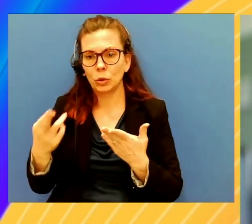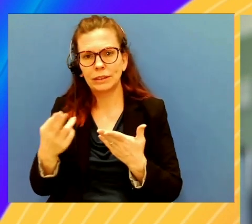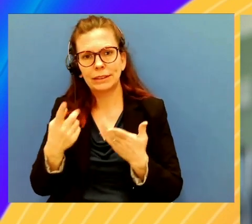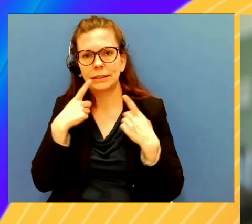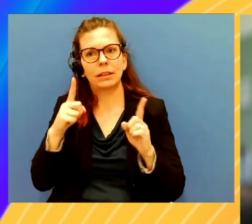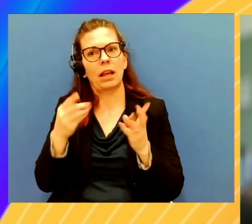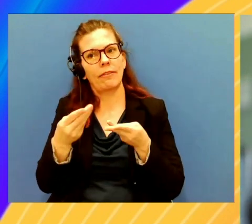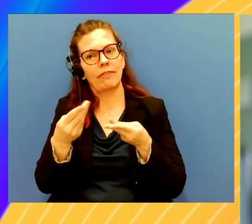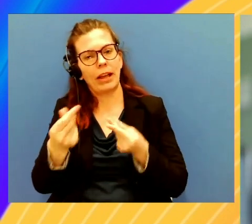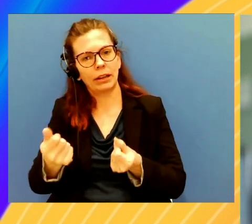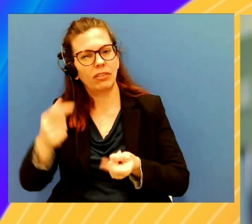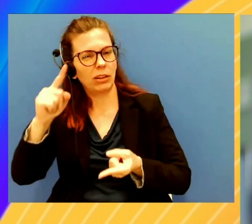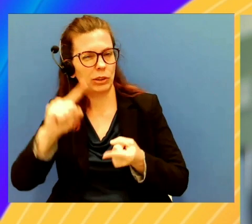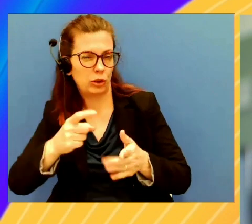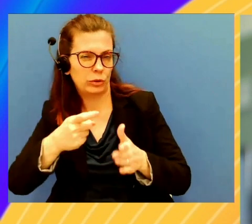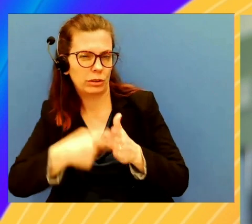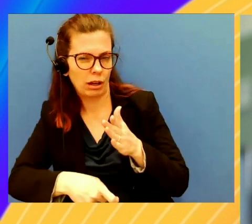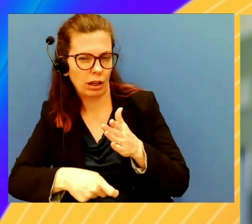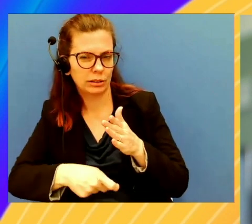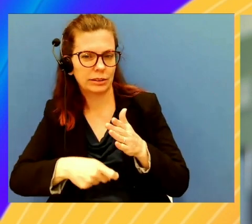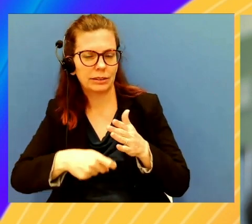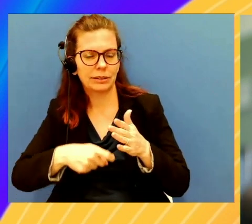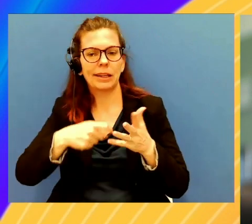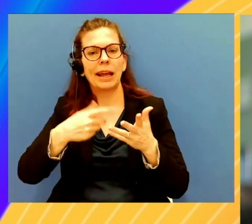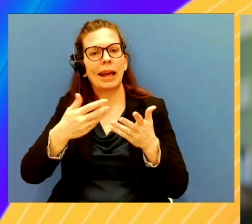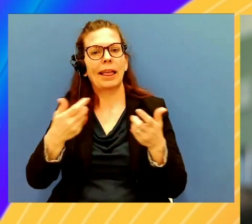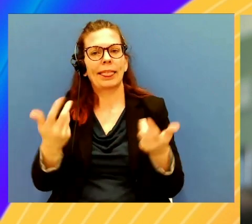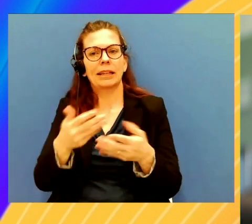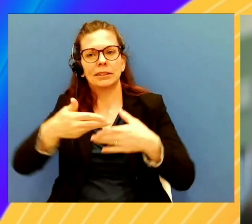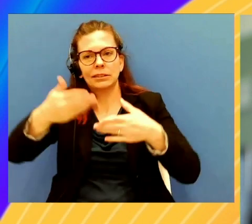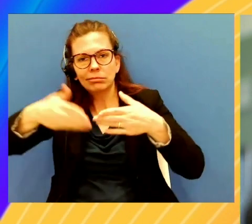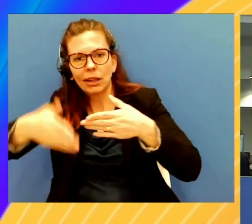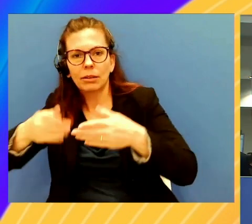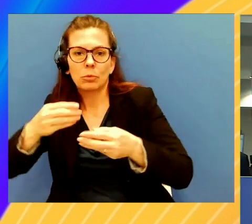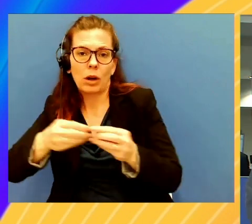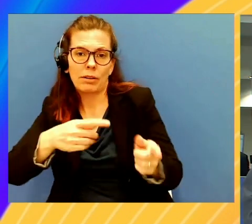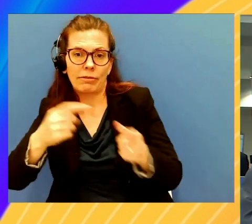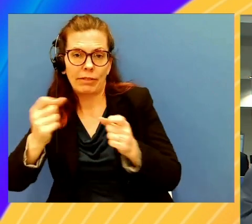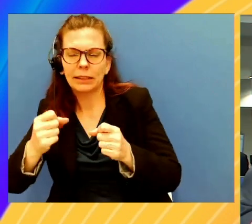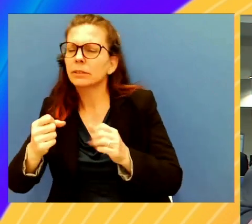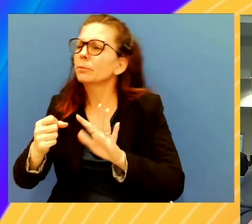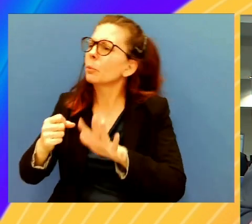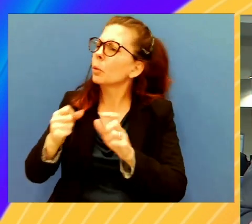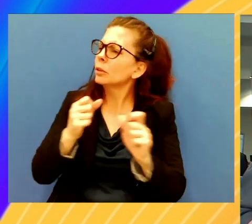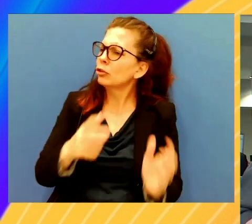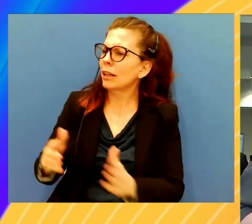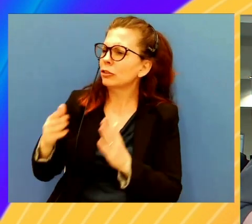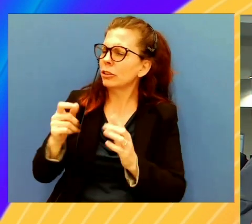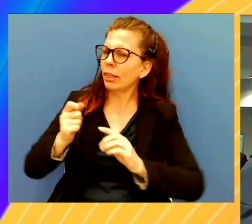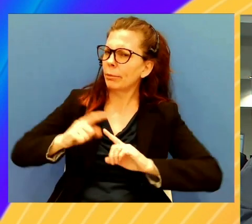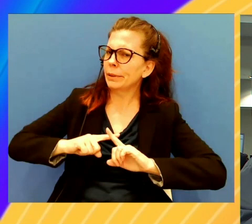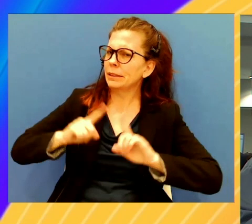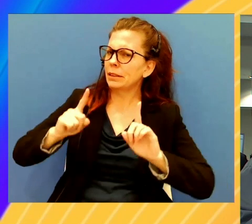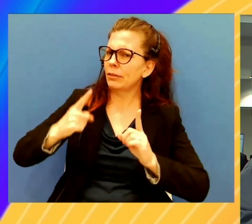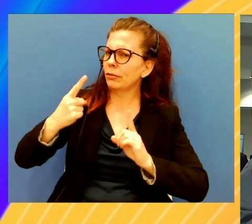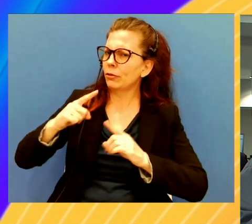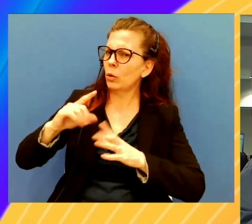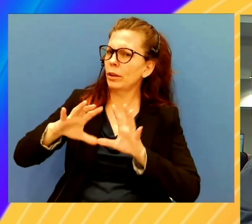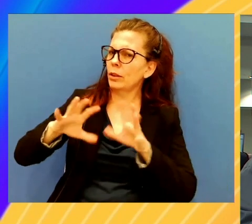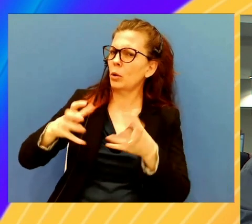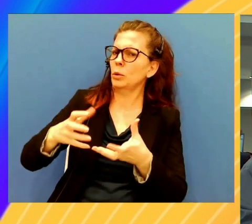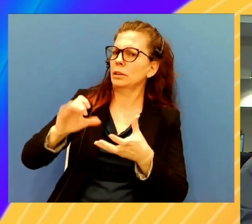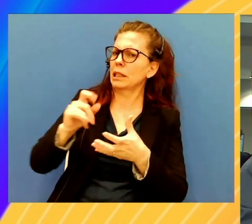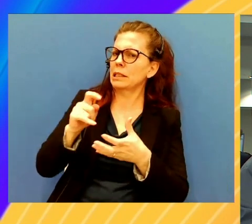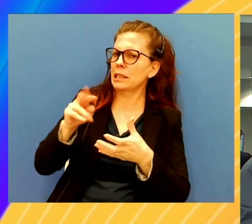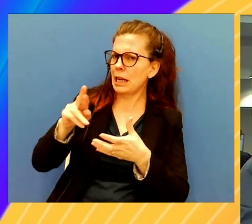reduces costs and gets done things faster. But monitoring strategies are a little bit different for containerized workloads.